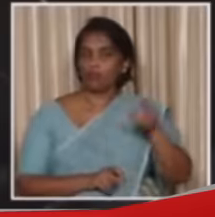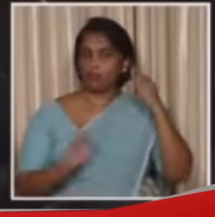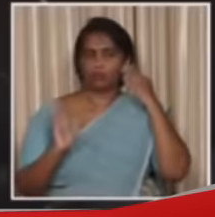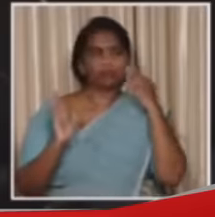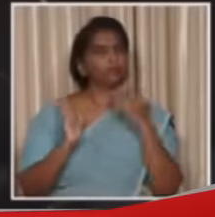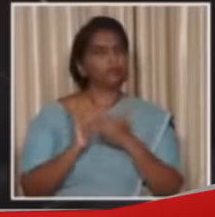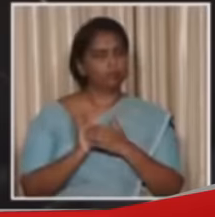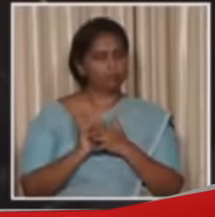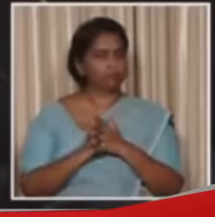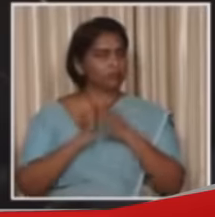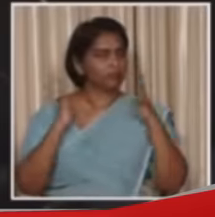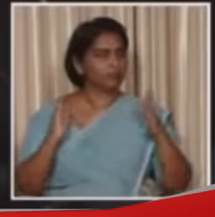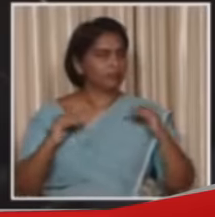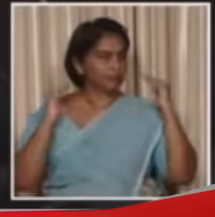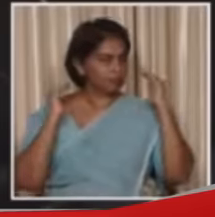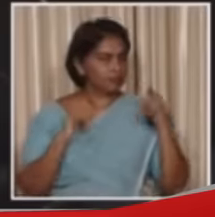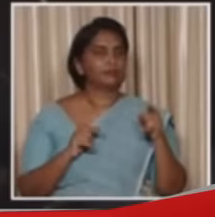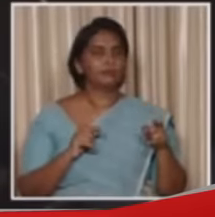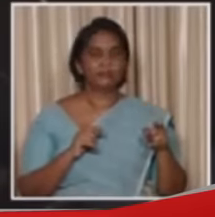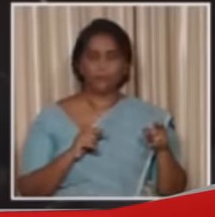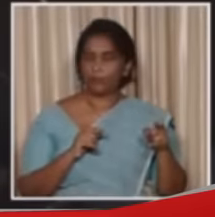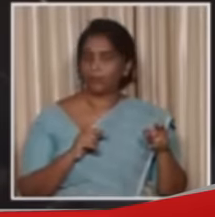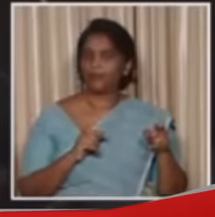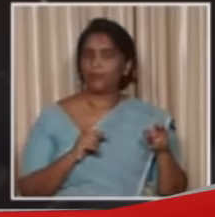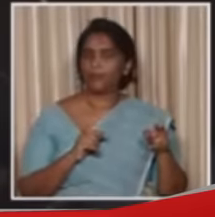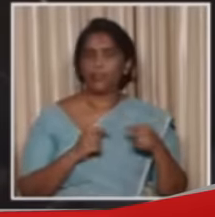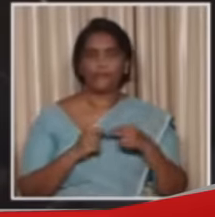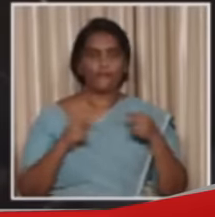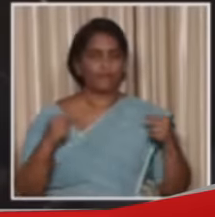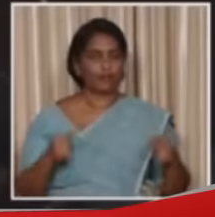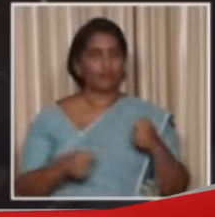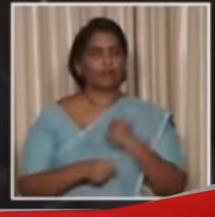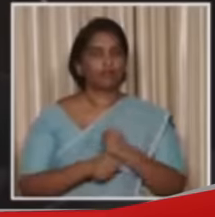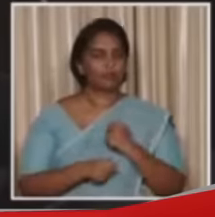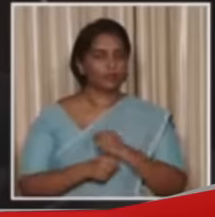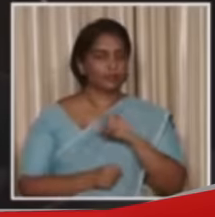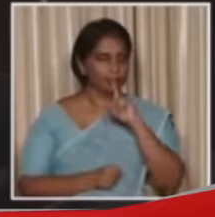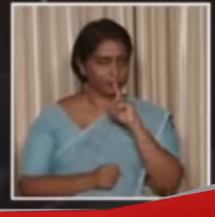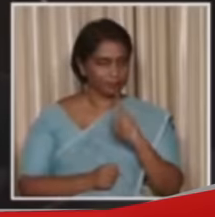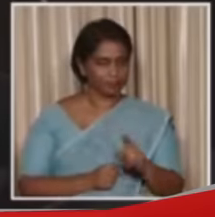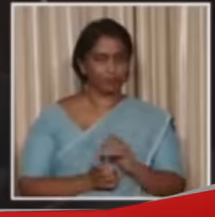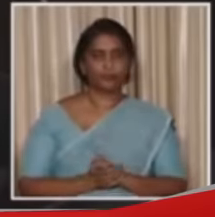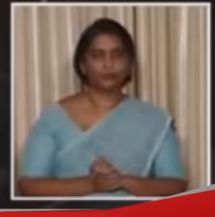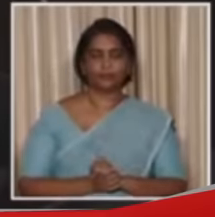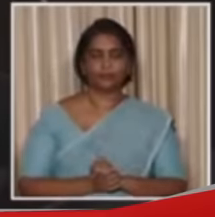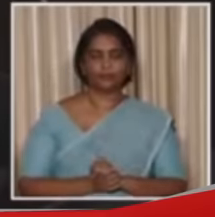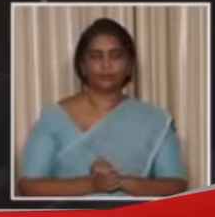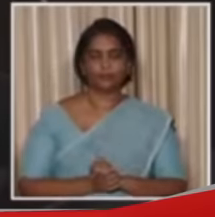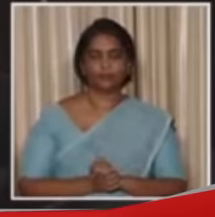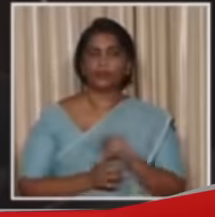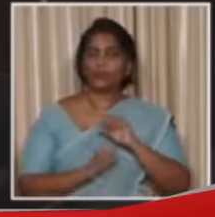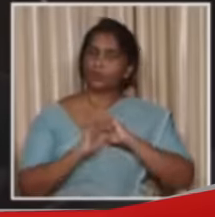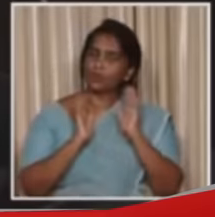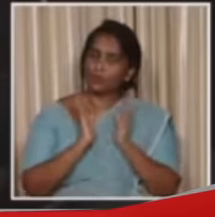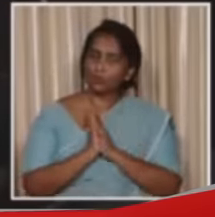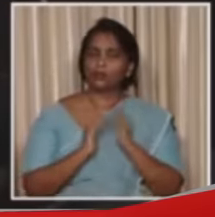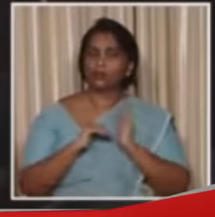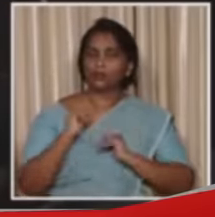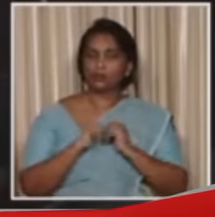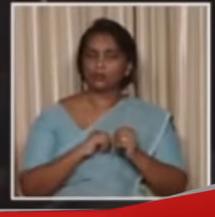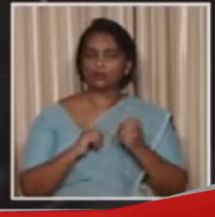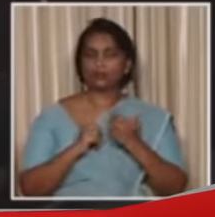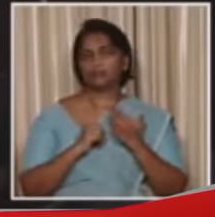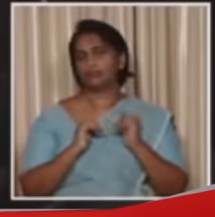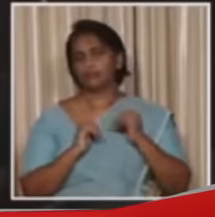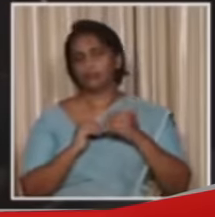the government are demonized. Now, all of this is also taking place within a context where the president is also claiming